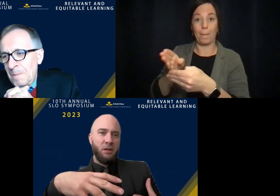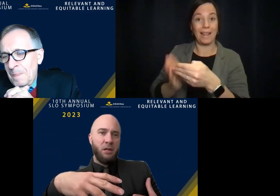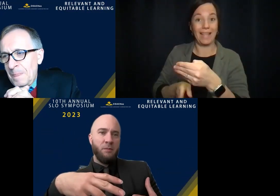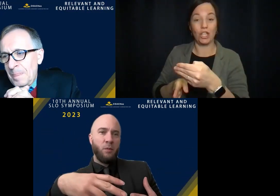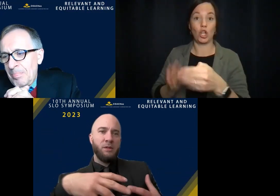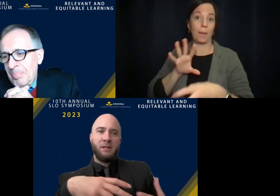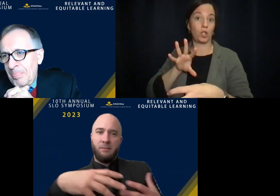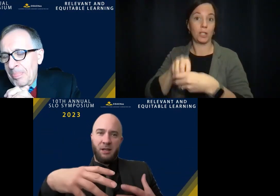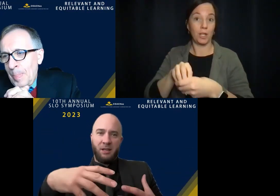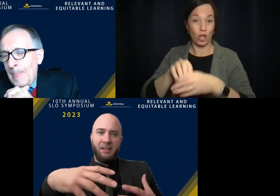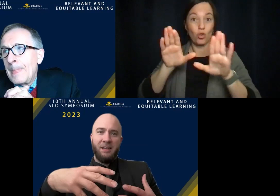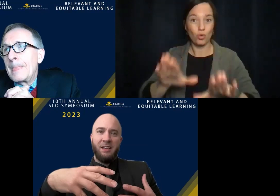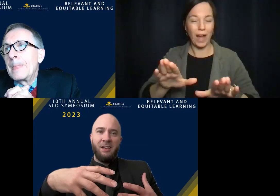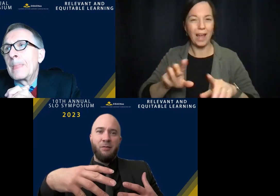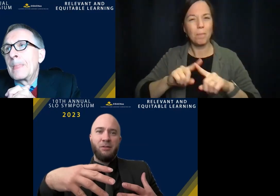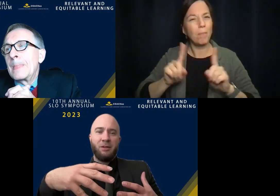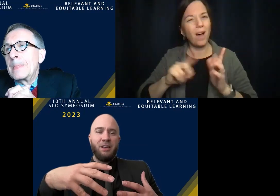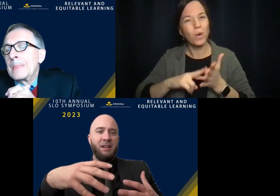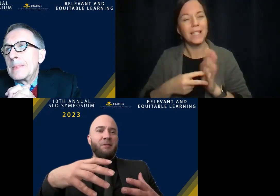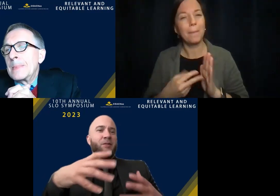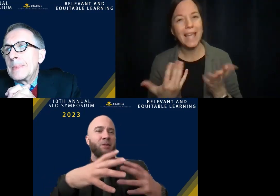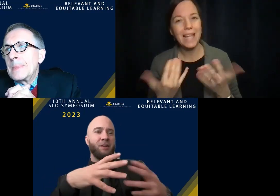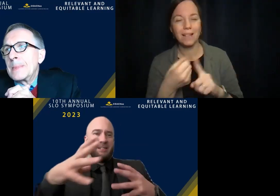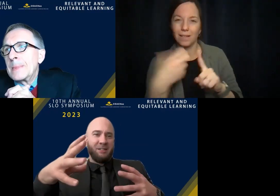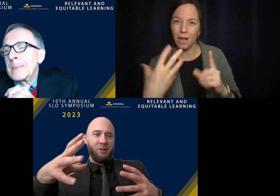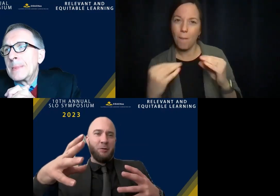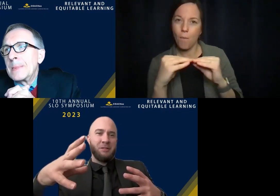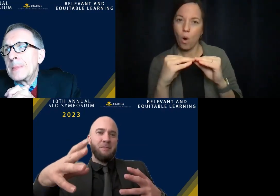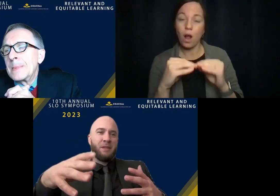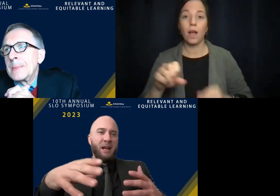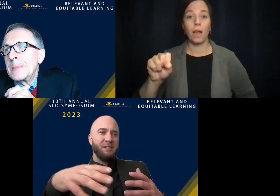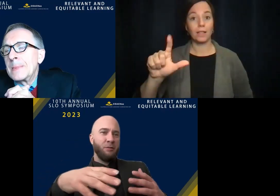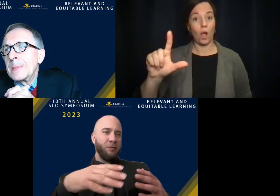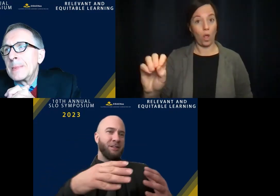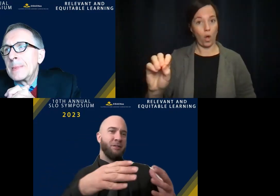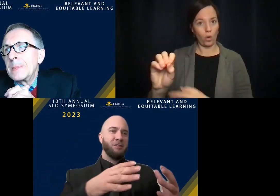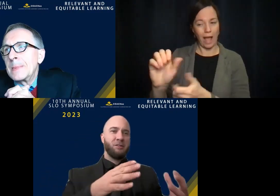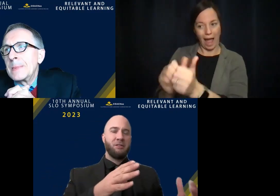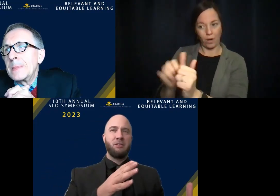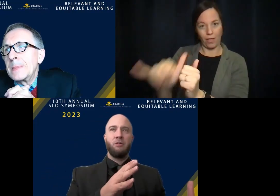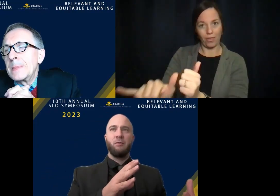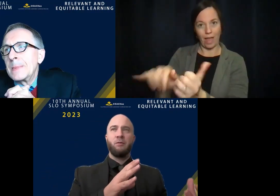stuff. What does that mean? And then when you look at SLOs,